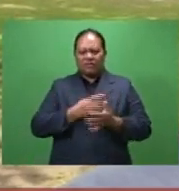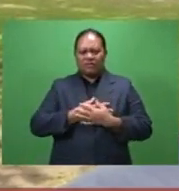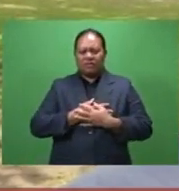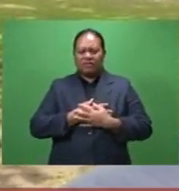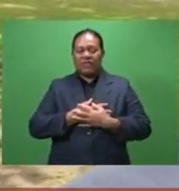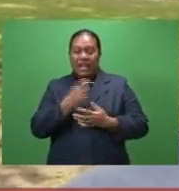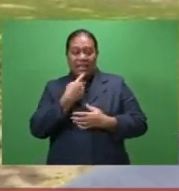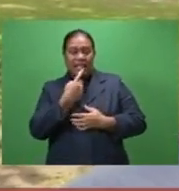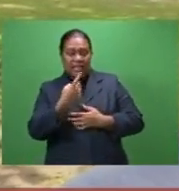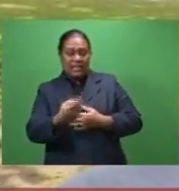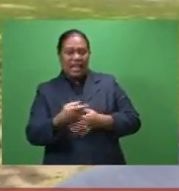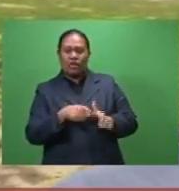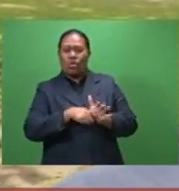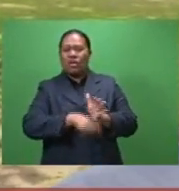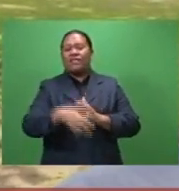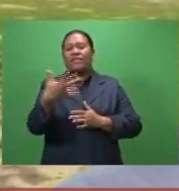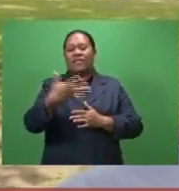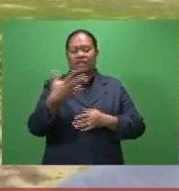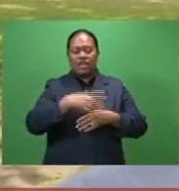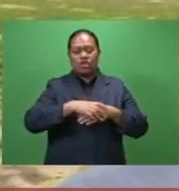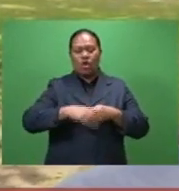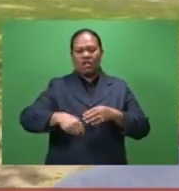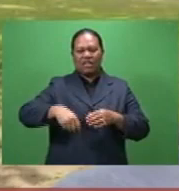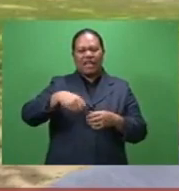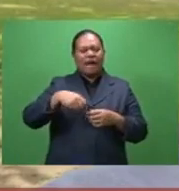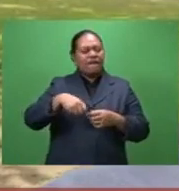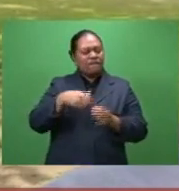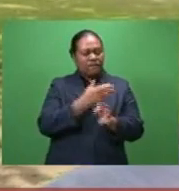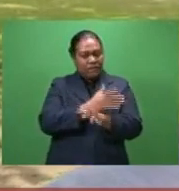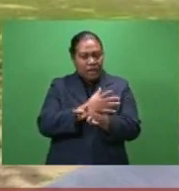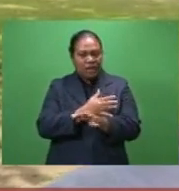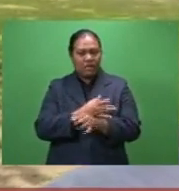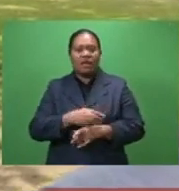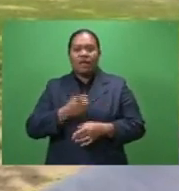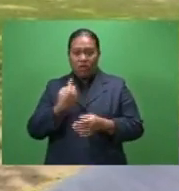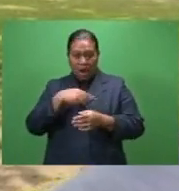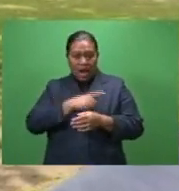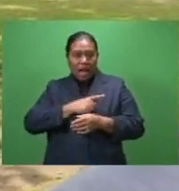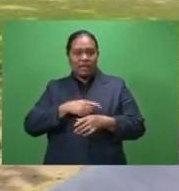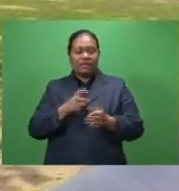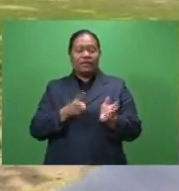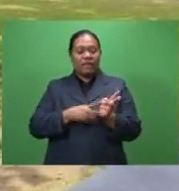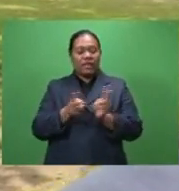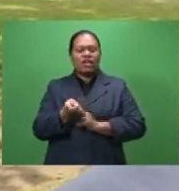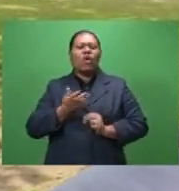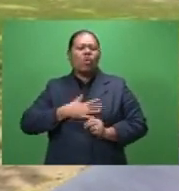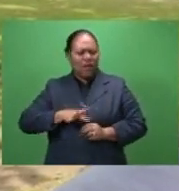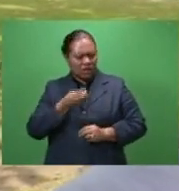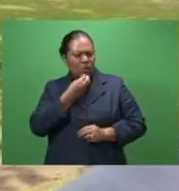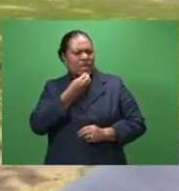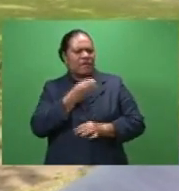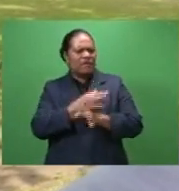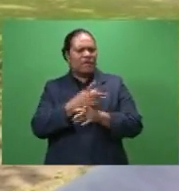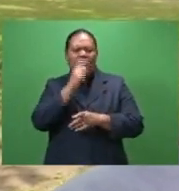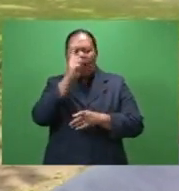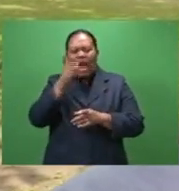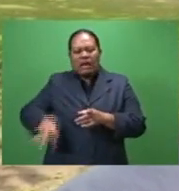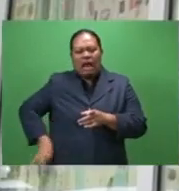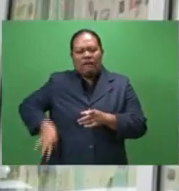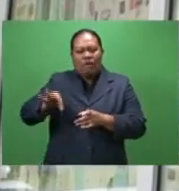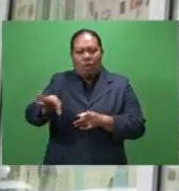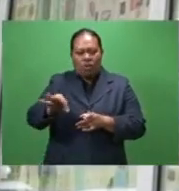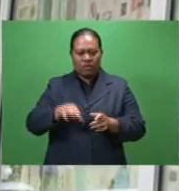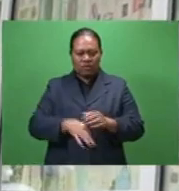They said it costs $15 a bundle of fish, and for us living in the village, we want to eat fish, but we can't afford to pay that much.